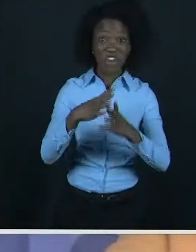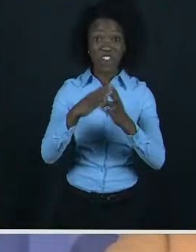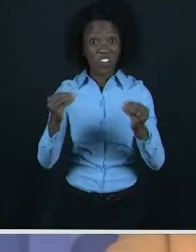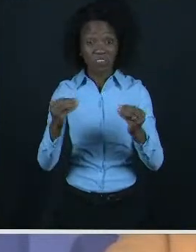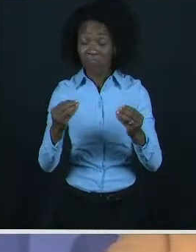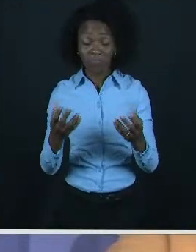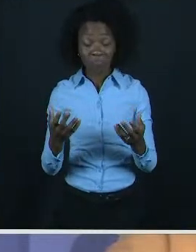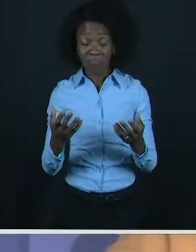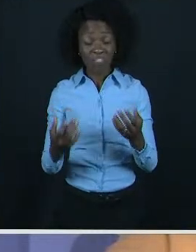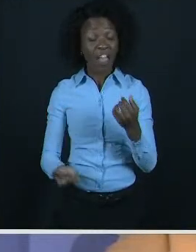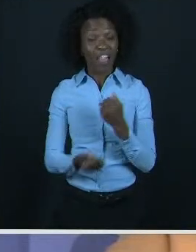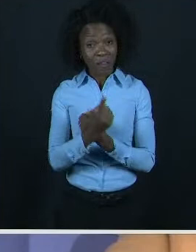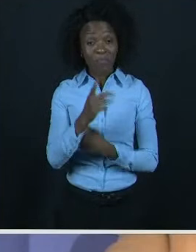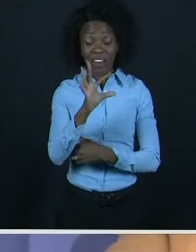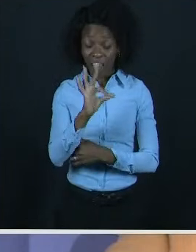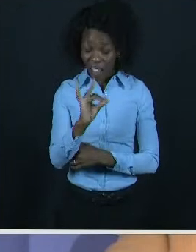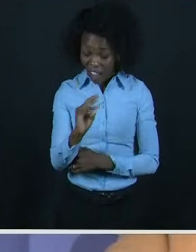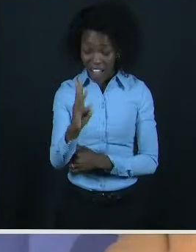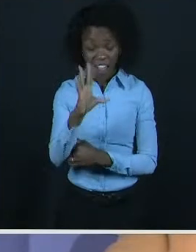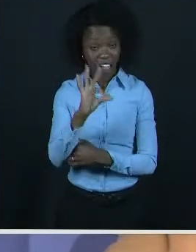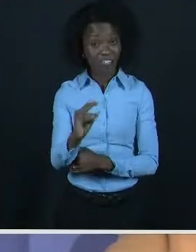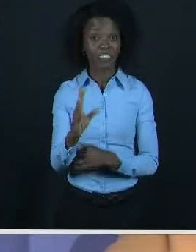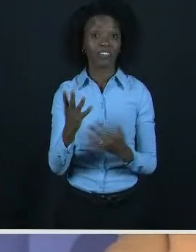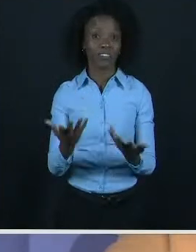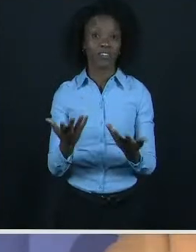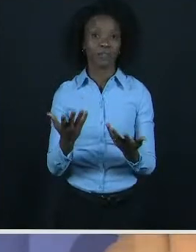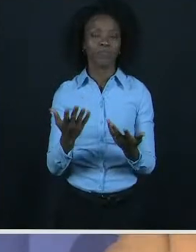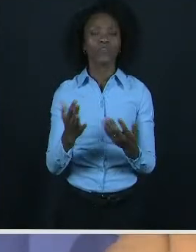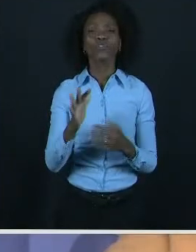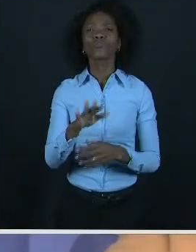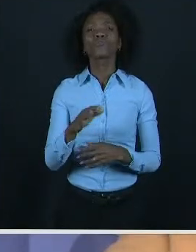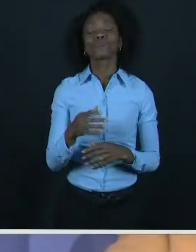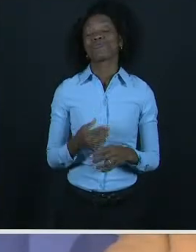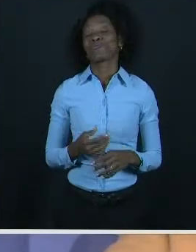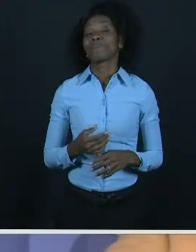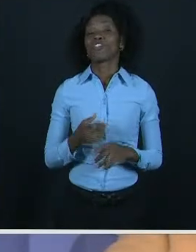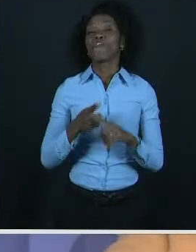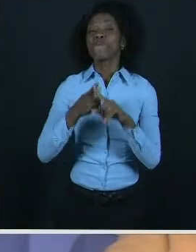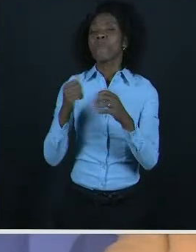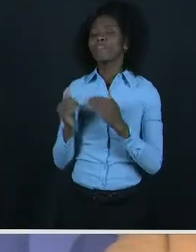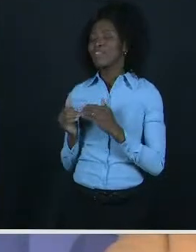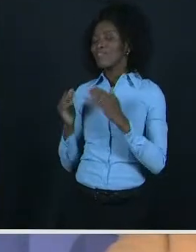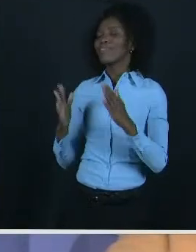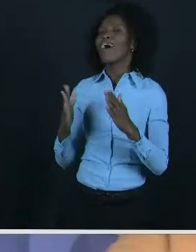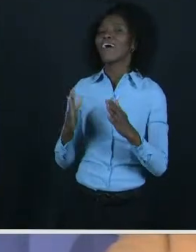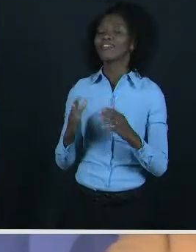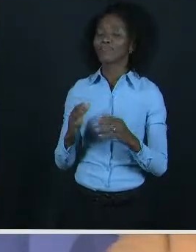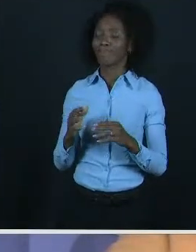Since the rape and murder of 19-year-old